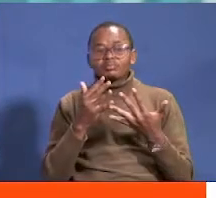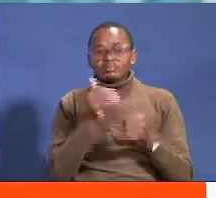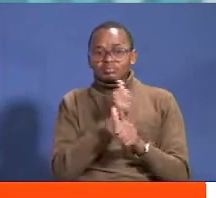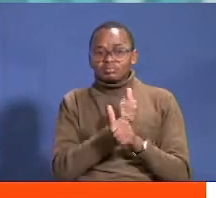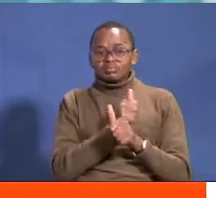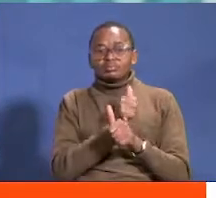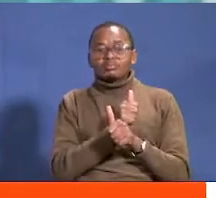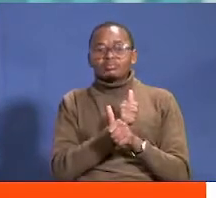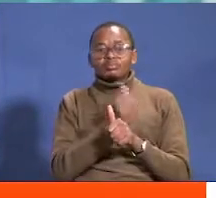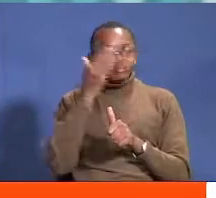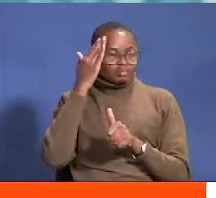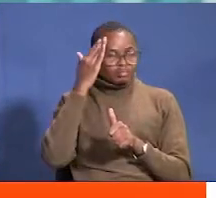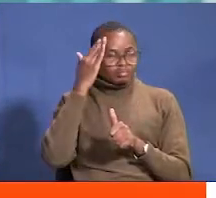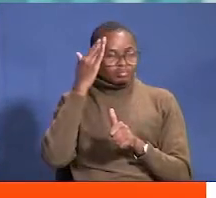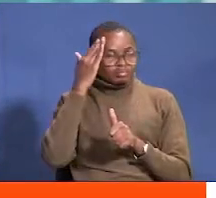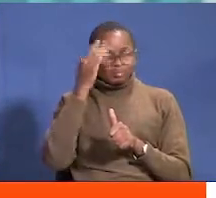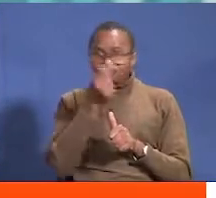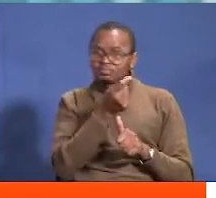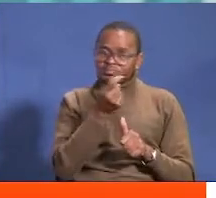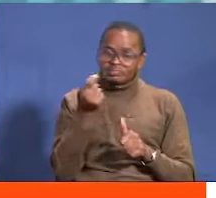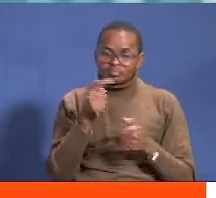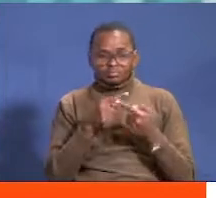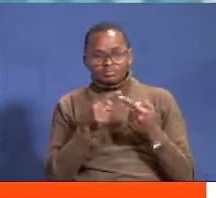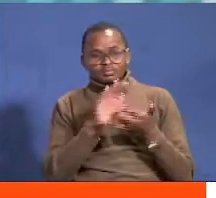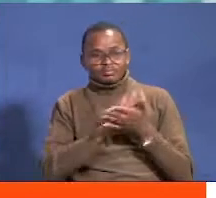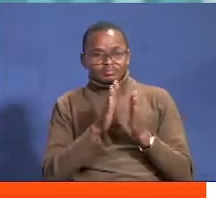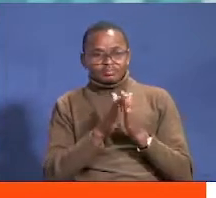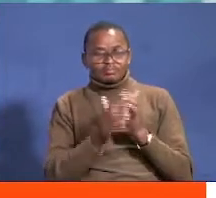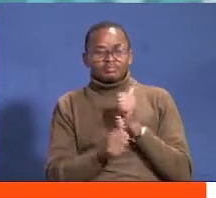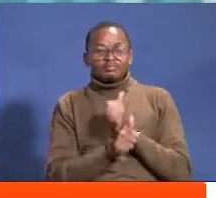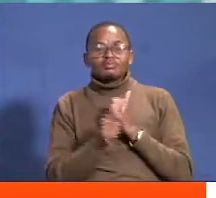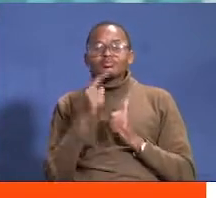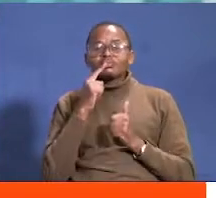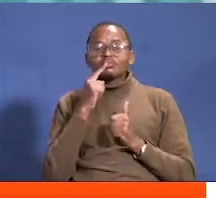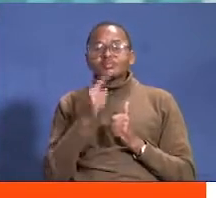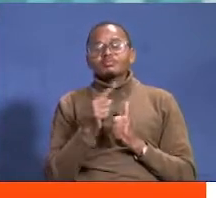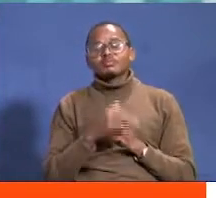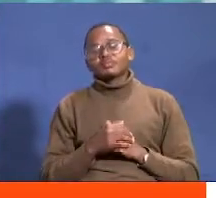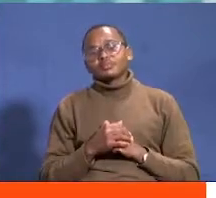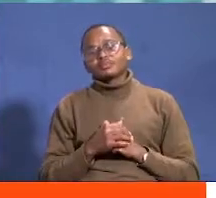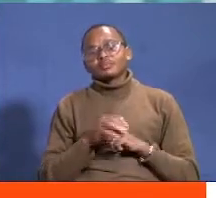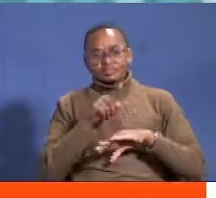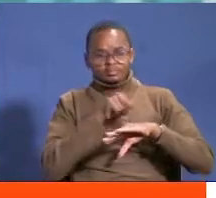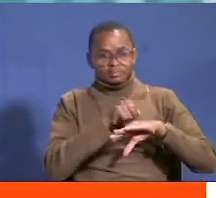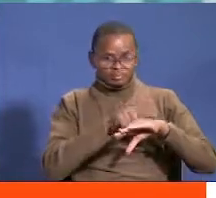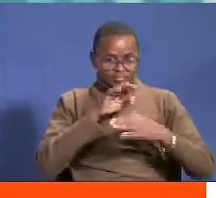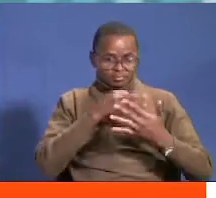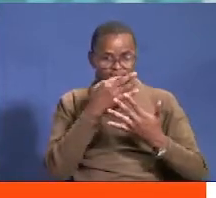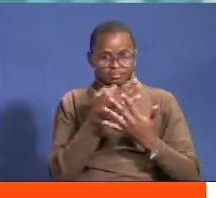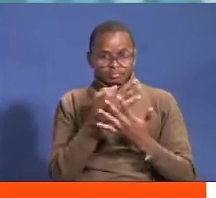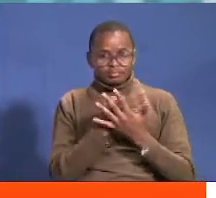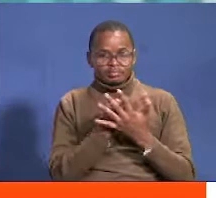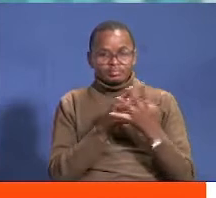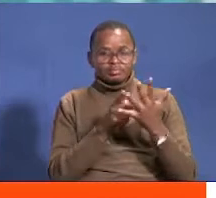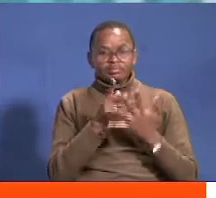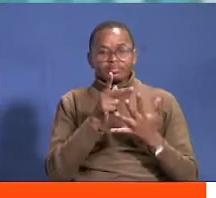becomes dangerous. The nitty-gritties over time, it becomes dangerous. Yeah. Sure. So once finance has been